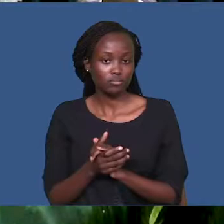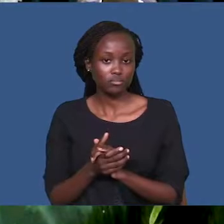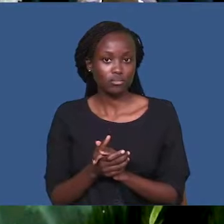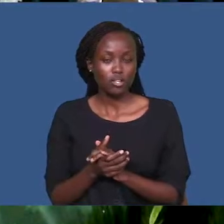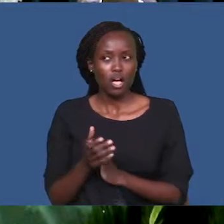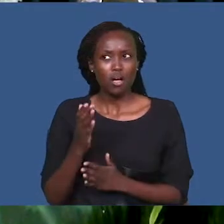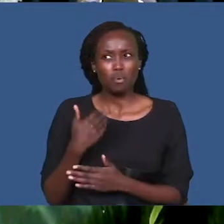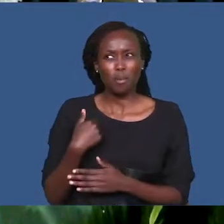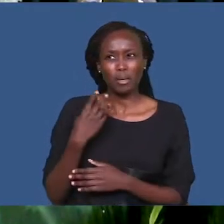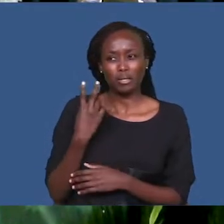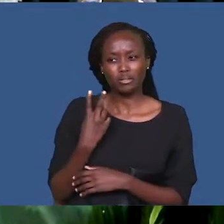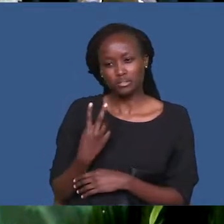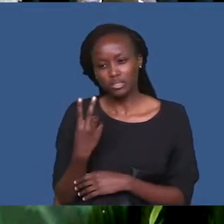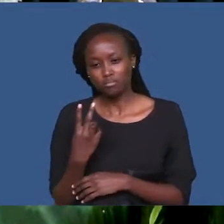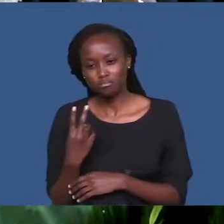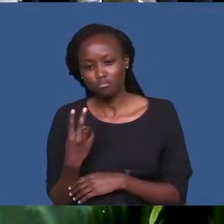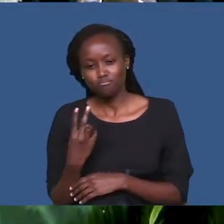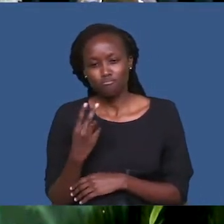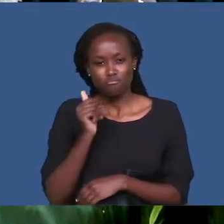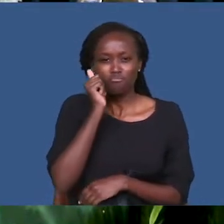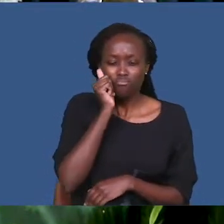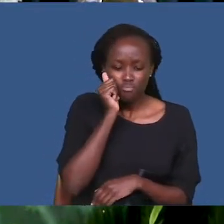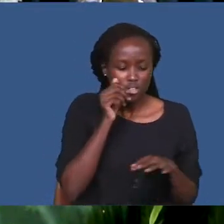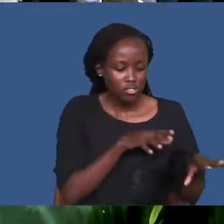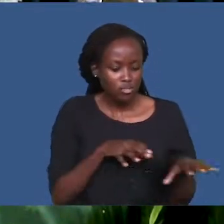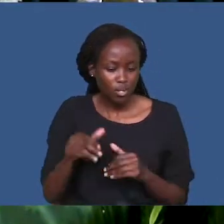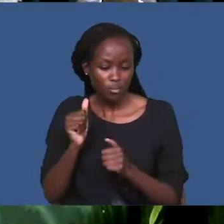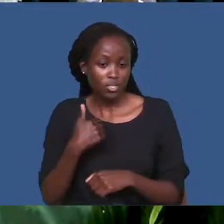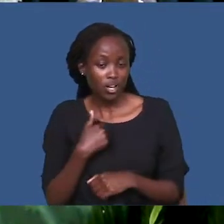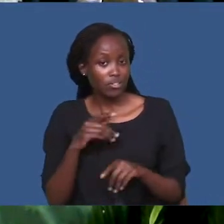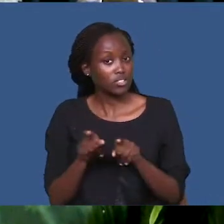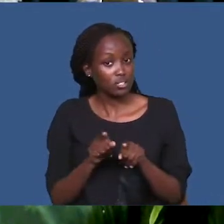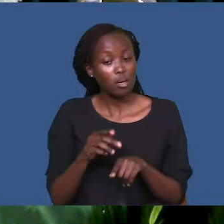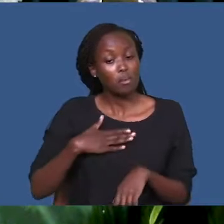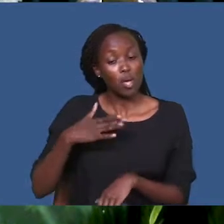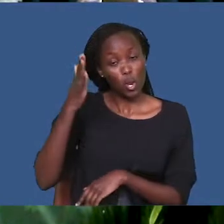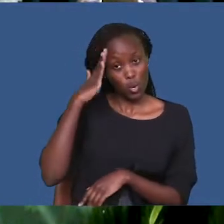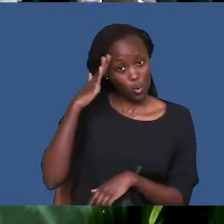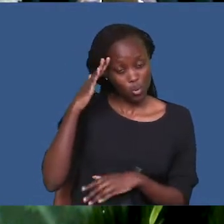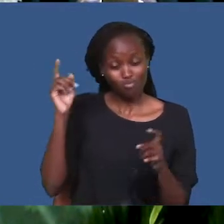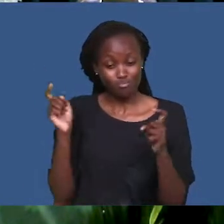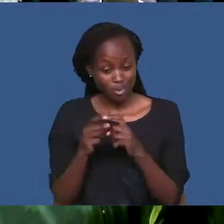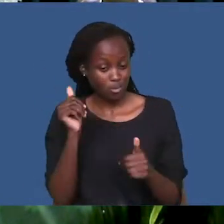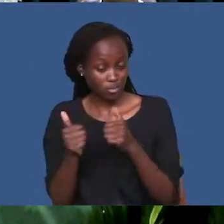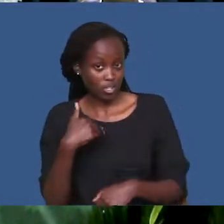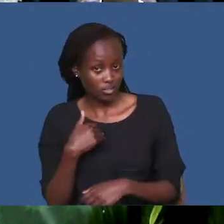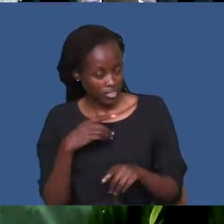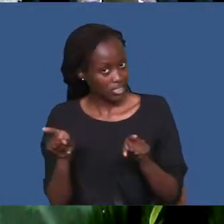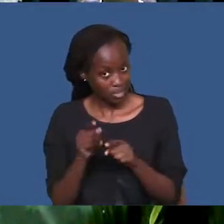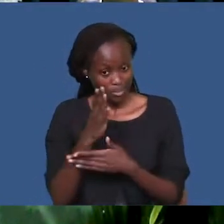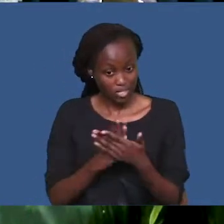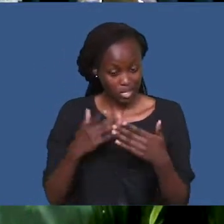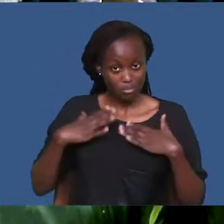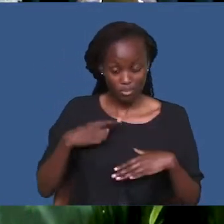I have been watching the sorrow that you have been going through, and then some say, I know the pressures, and some you are facing, and